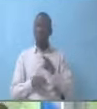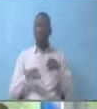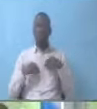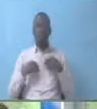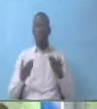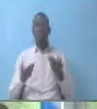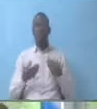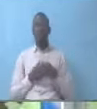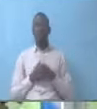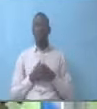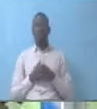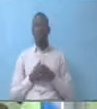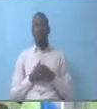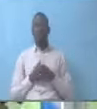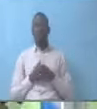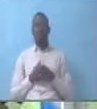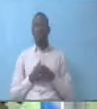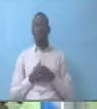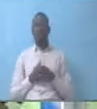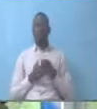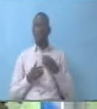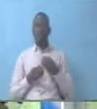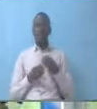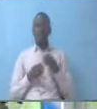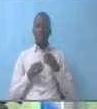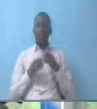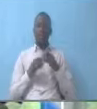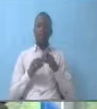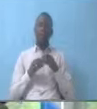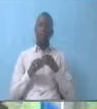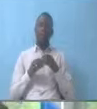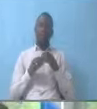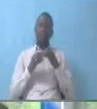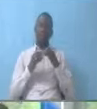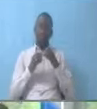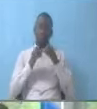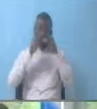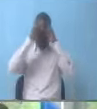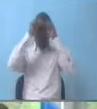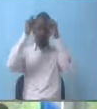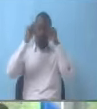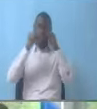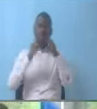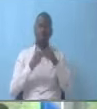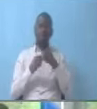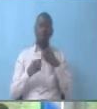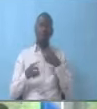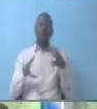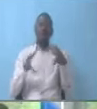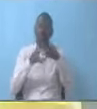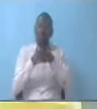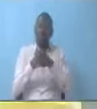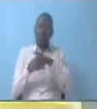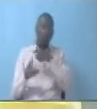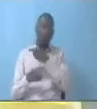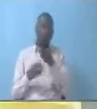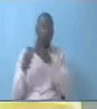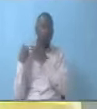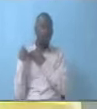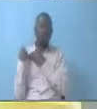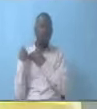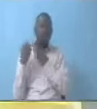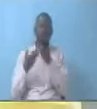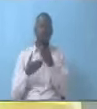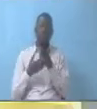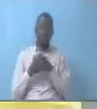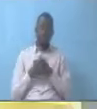you have responsibility, cabinet collective responsibility for these decrees, correct? Yes, because they were considered by cabinet